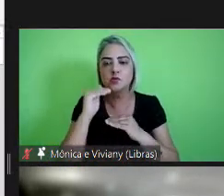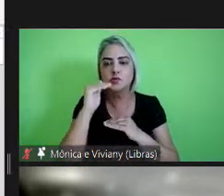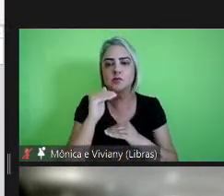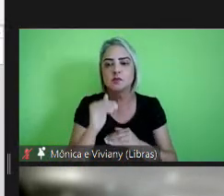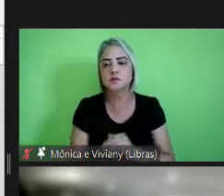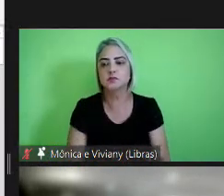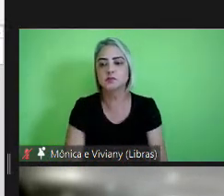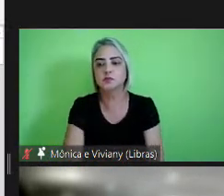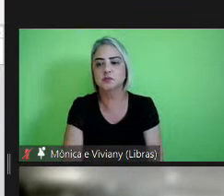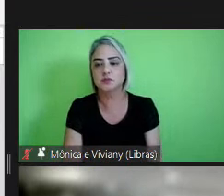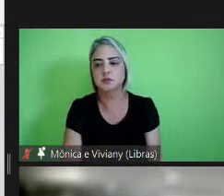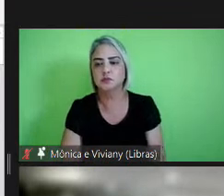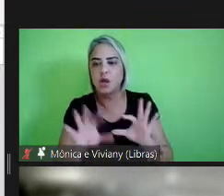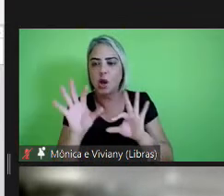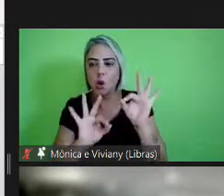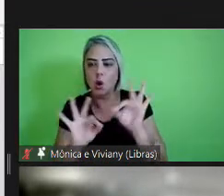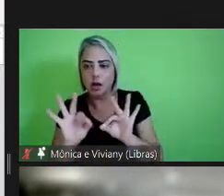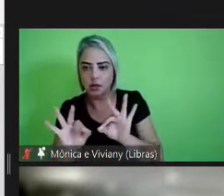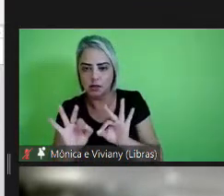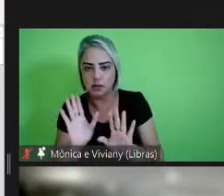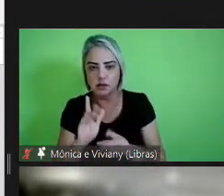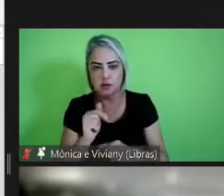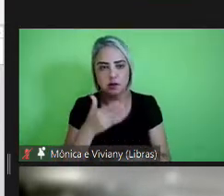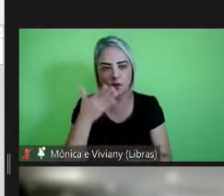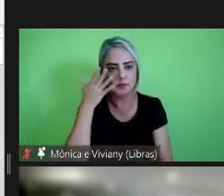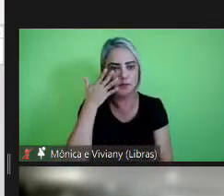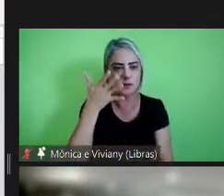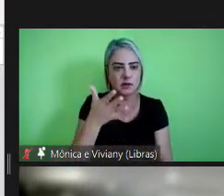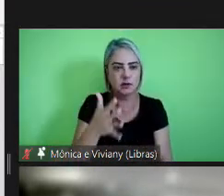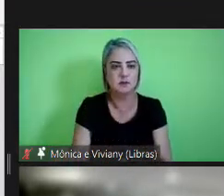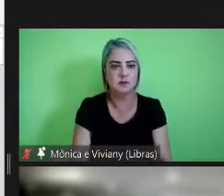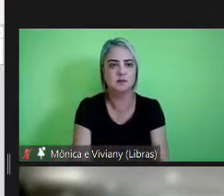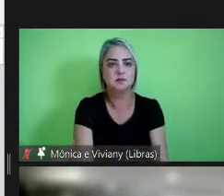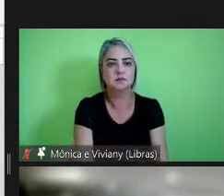the slide view. Yeah.